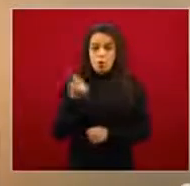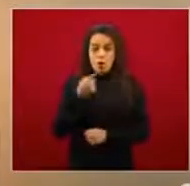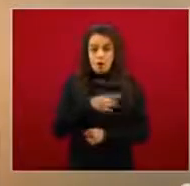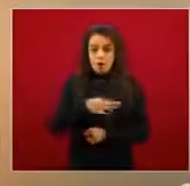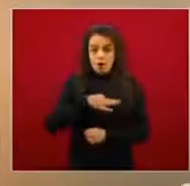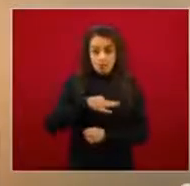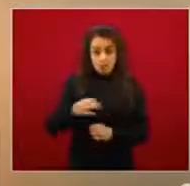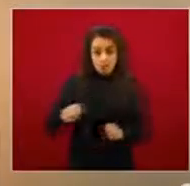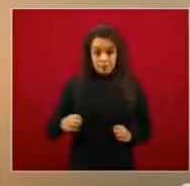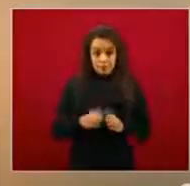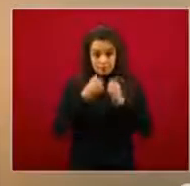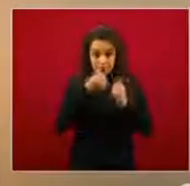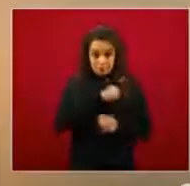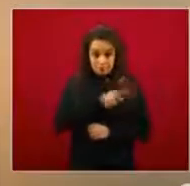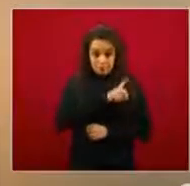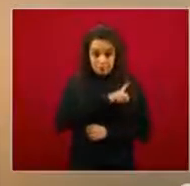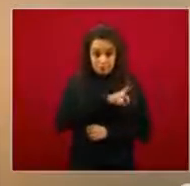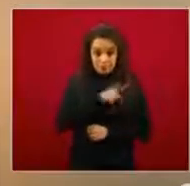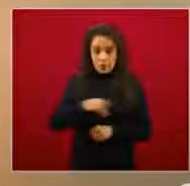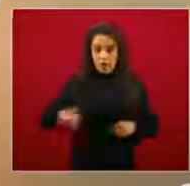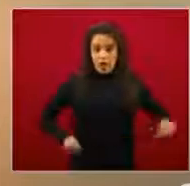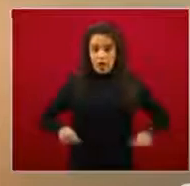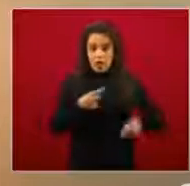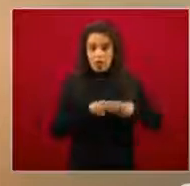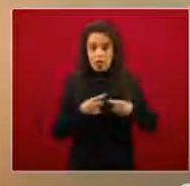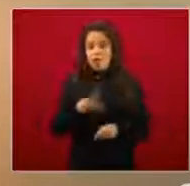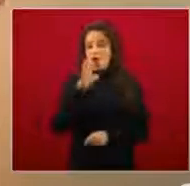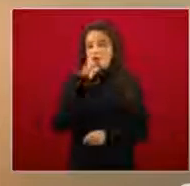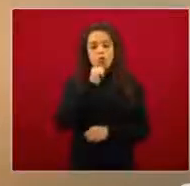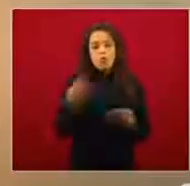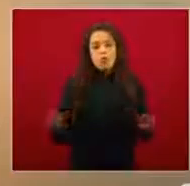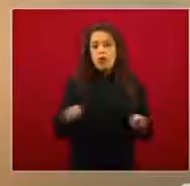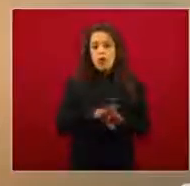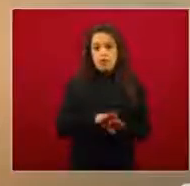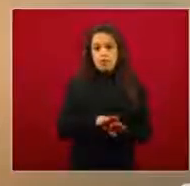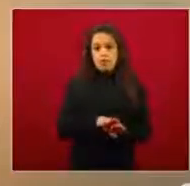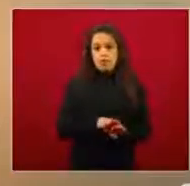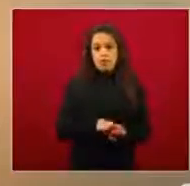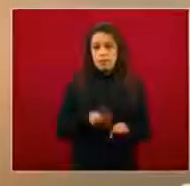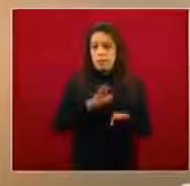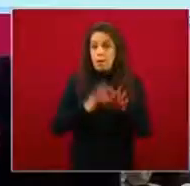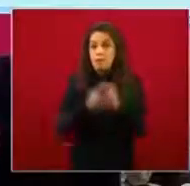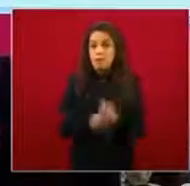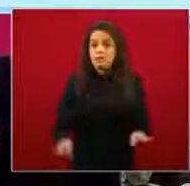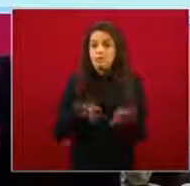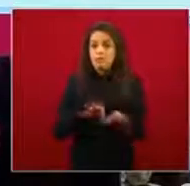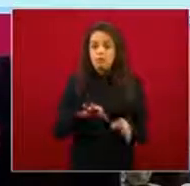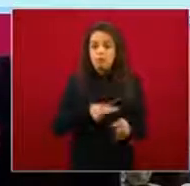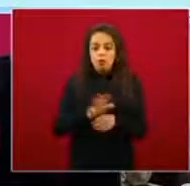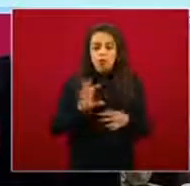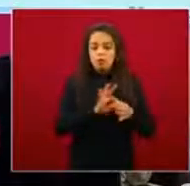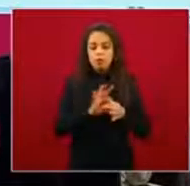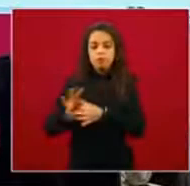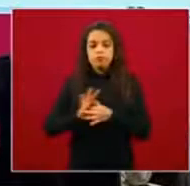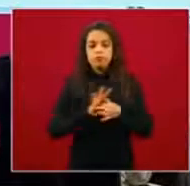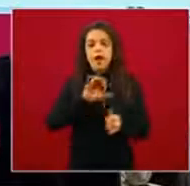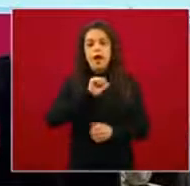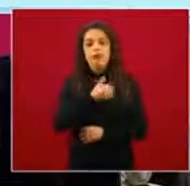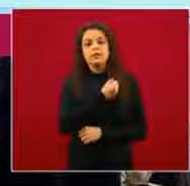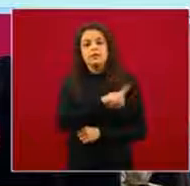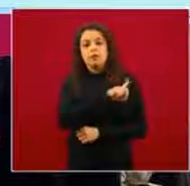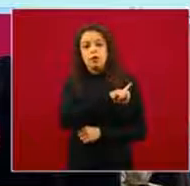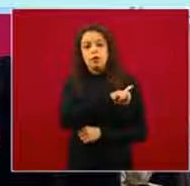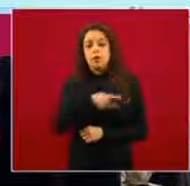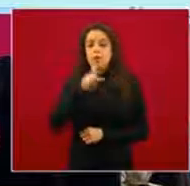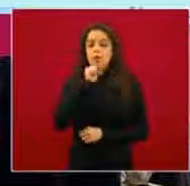of the pandemic, there are activities that cannot stop. Clearly, the most important, all the health services and all the change